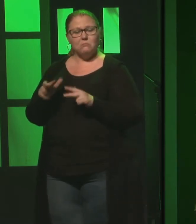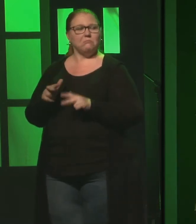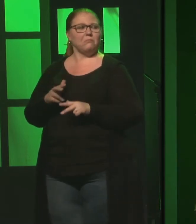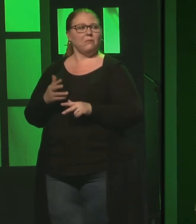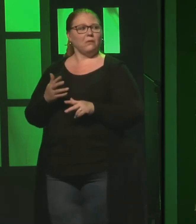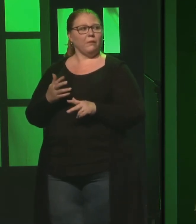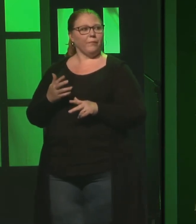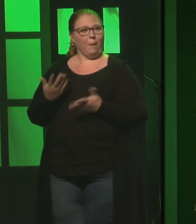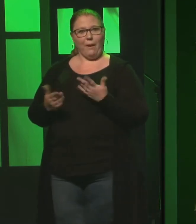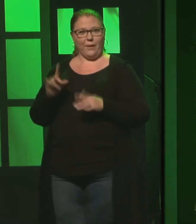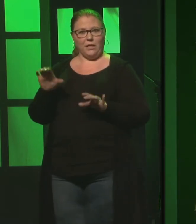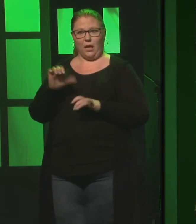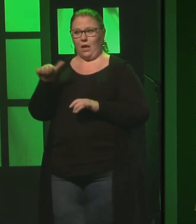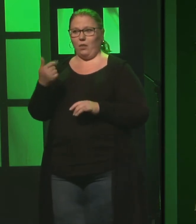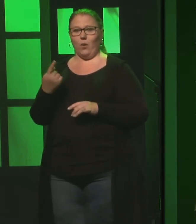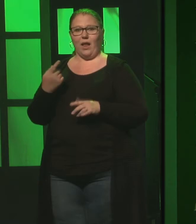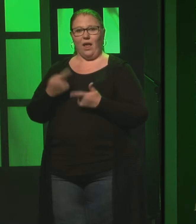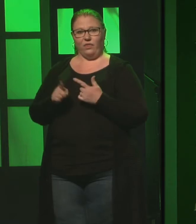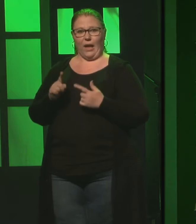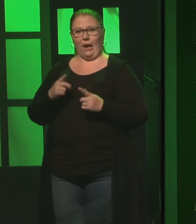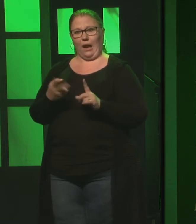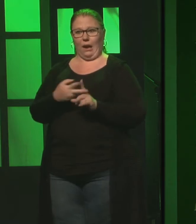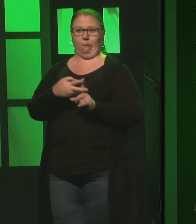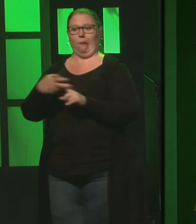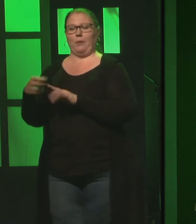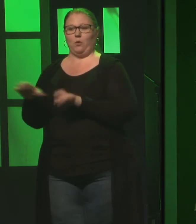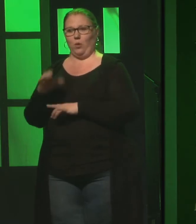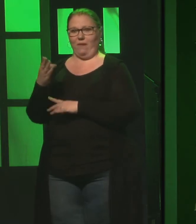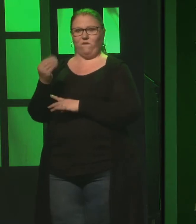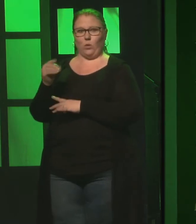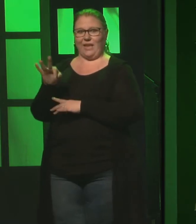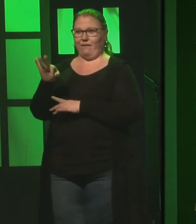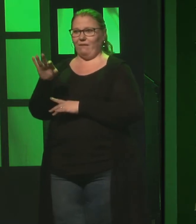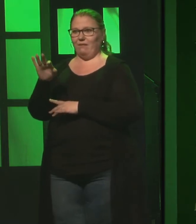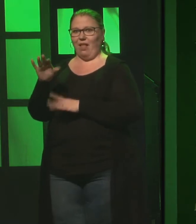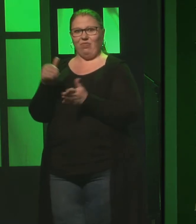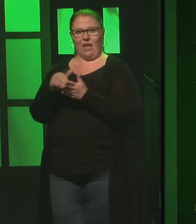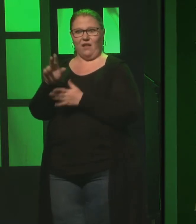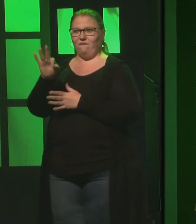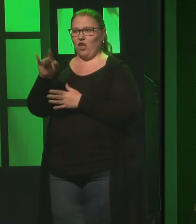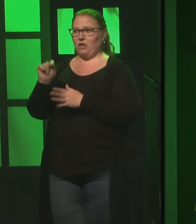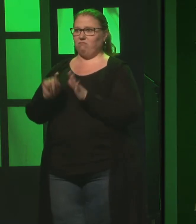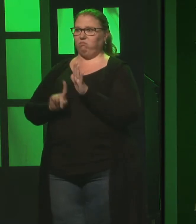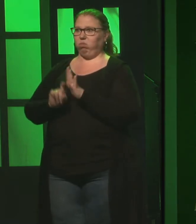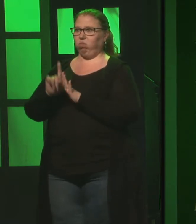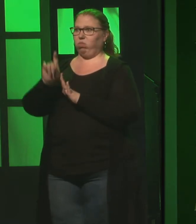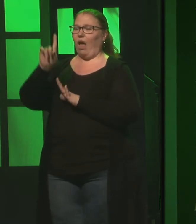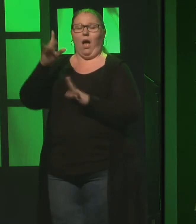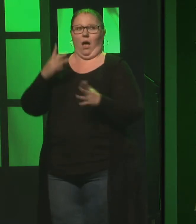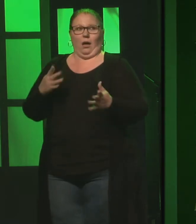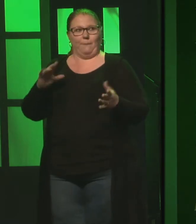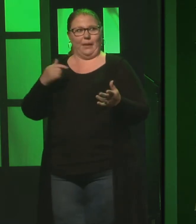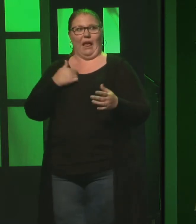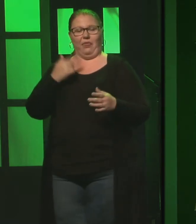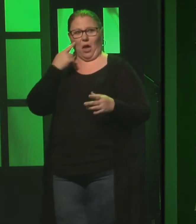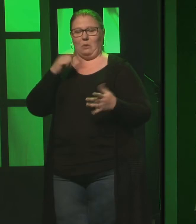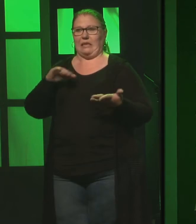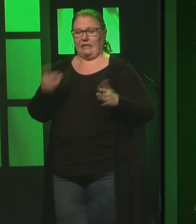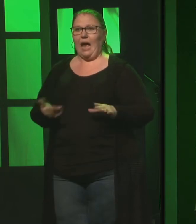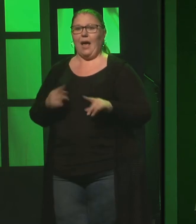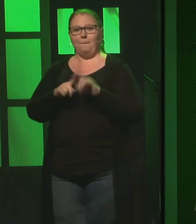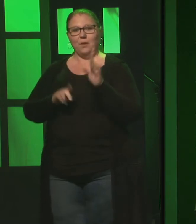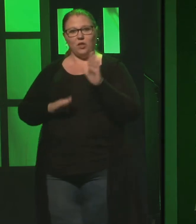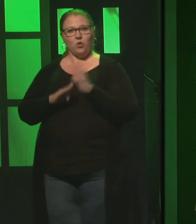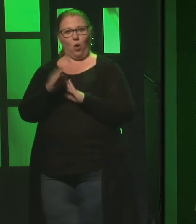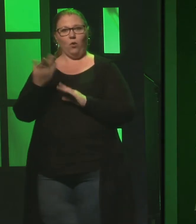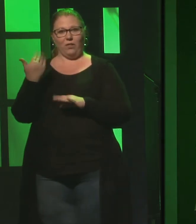might have done one other hike, and then I got roped into doing this 14er in the middle of winter. About died. But there's just growth. Last